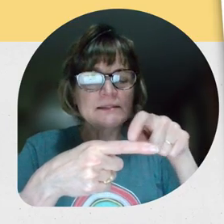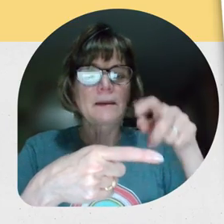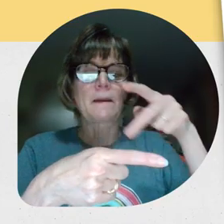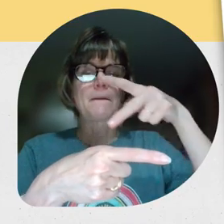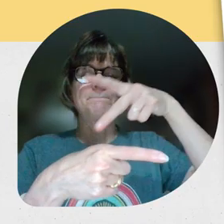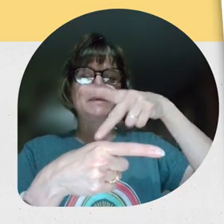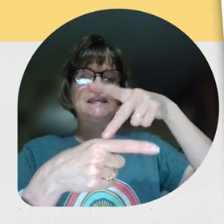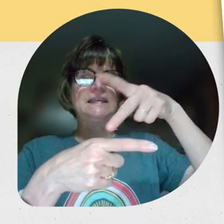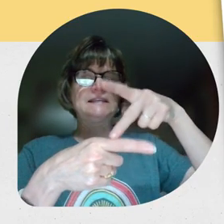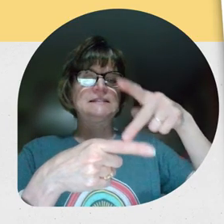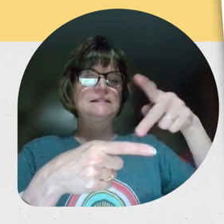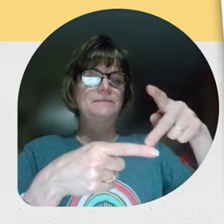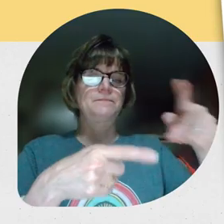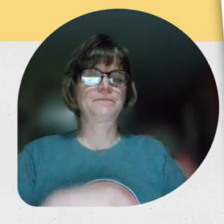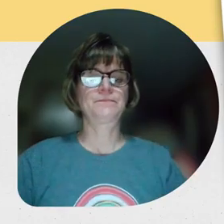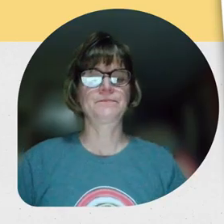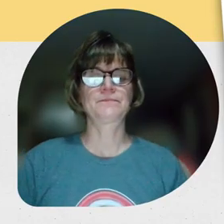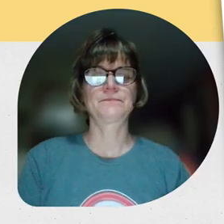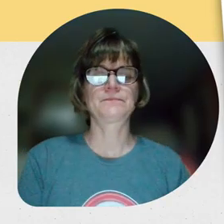peas, peas.